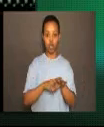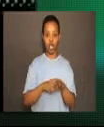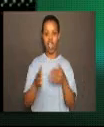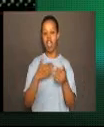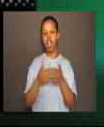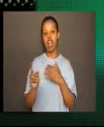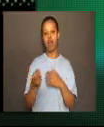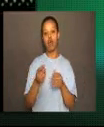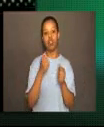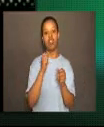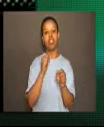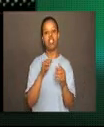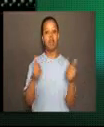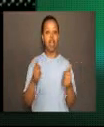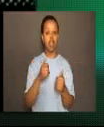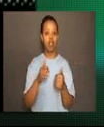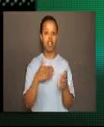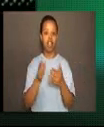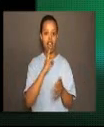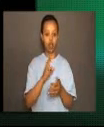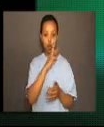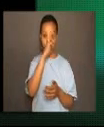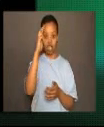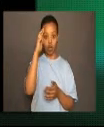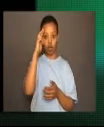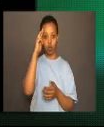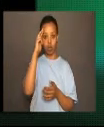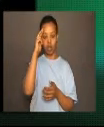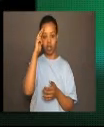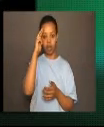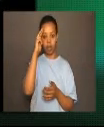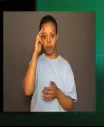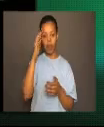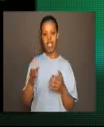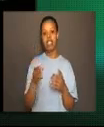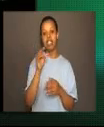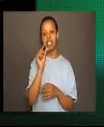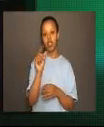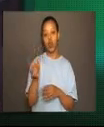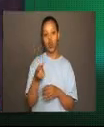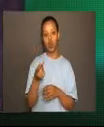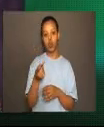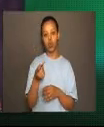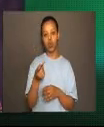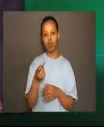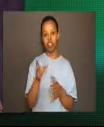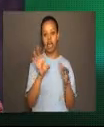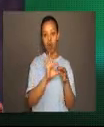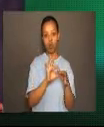easier to separate because they are attached by a smaller number of bonds.